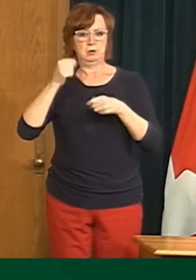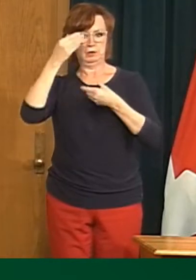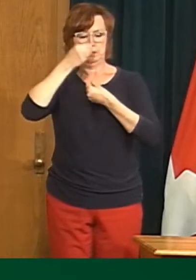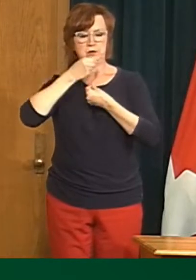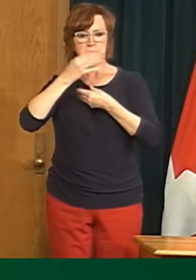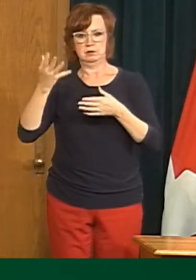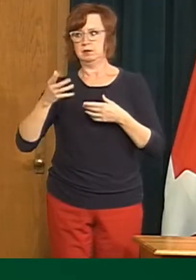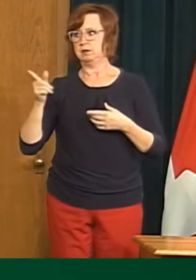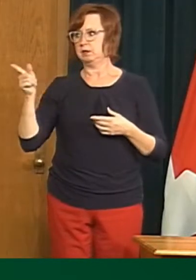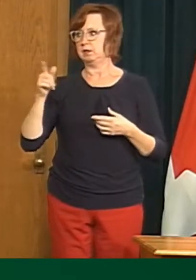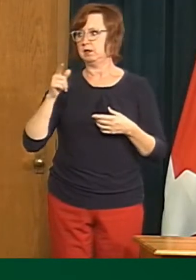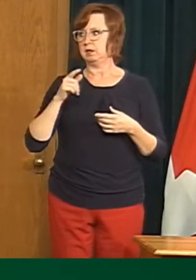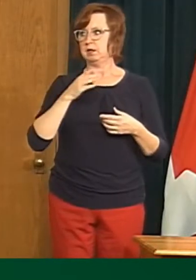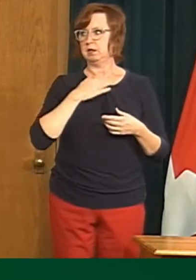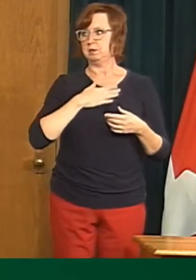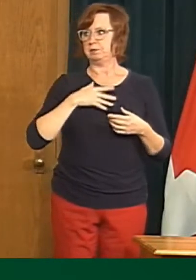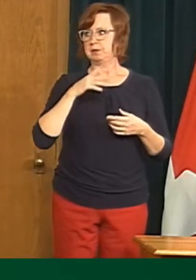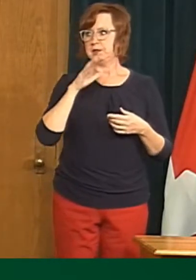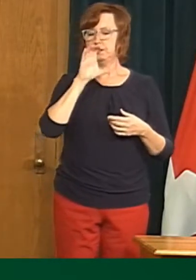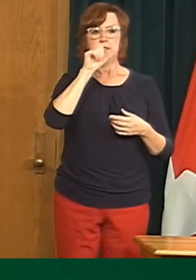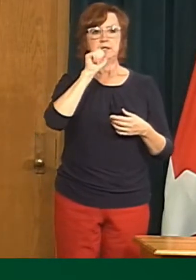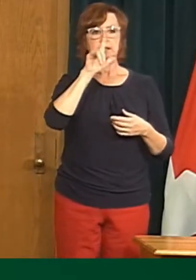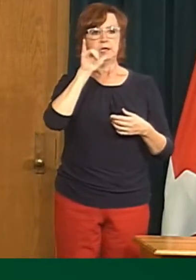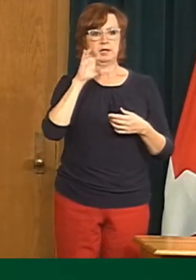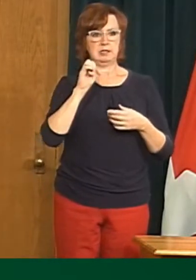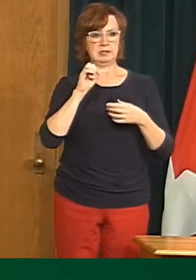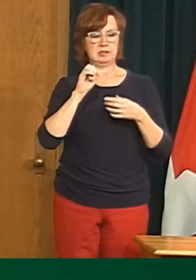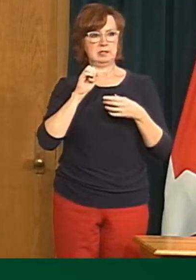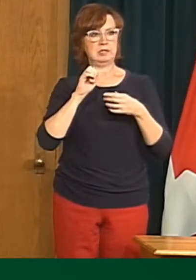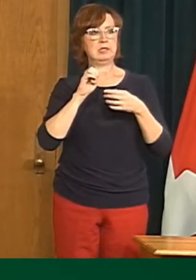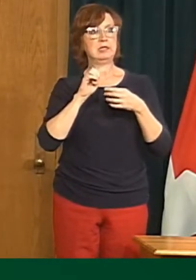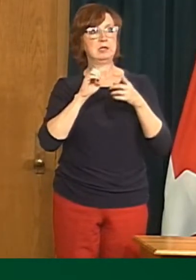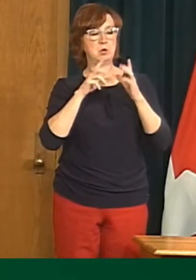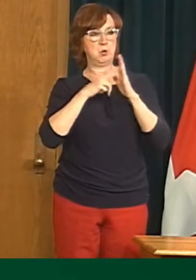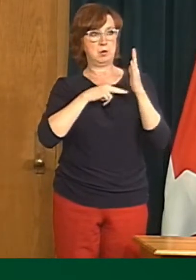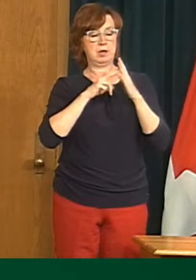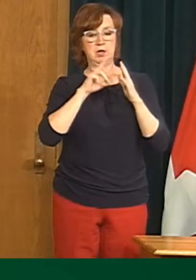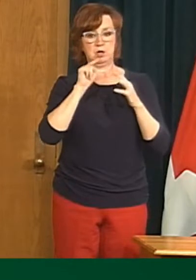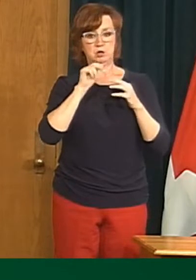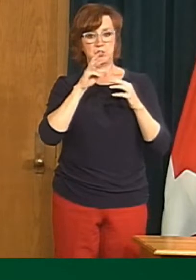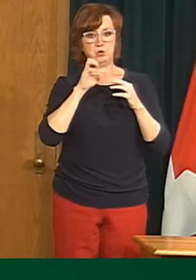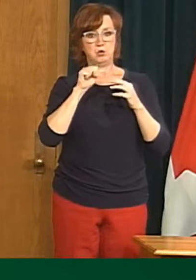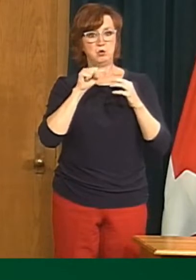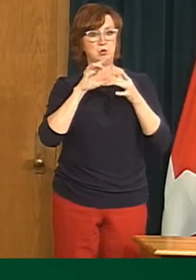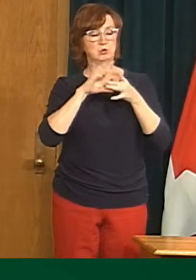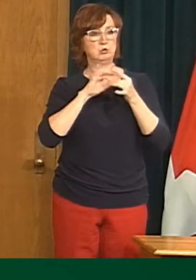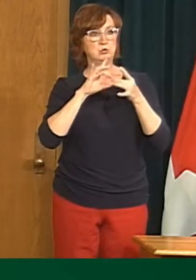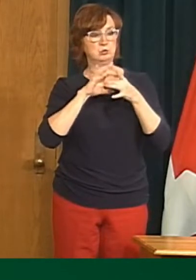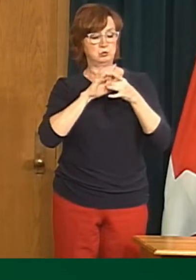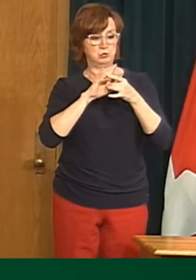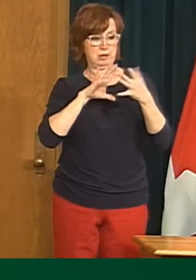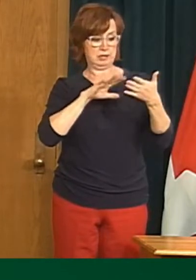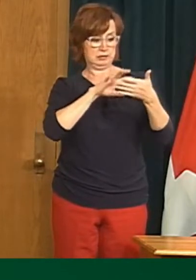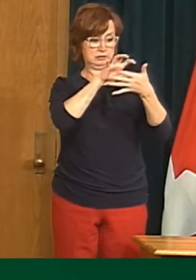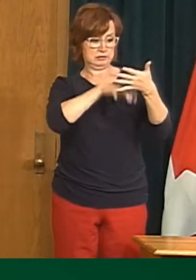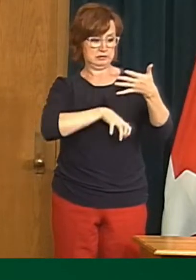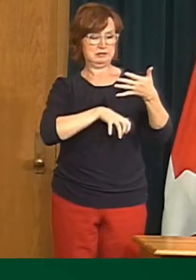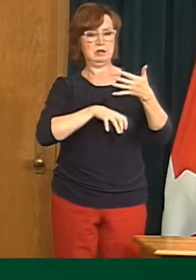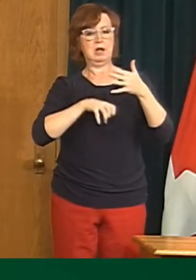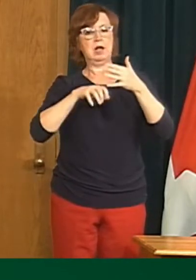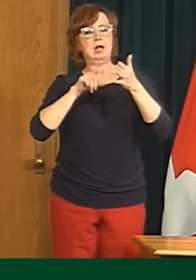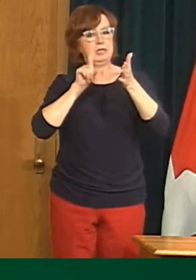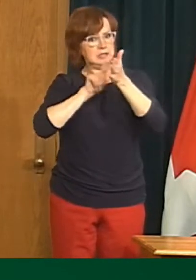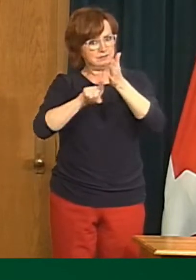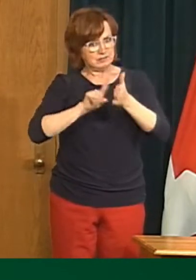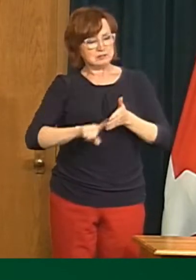And Callie, I'll refer you to the news release where it mentions an investigation is ongoing for a potential 9th death as well. We'll take our next